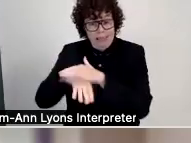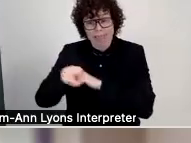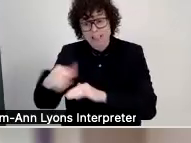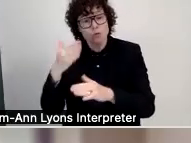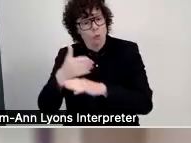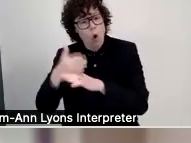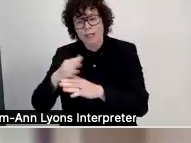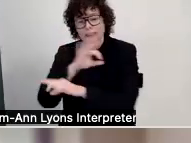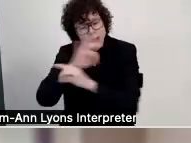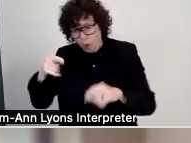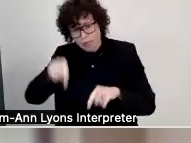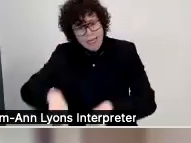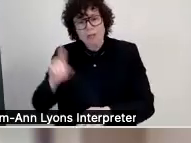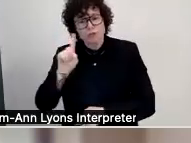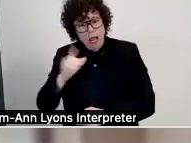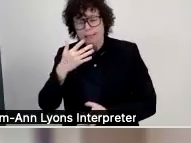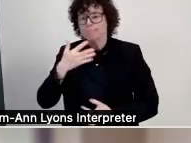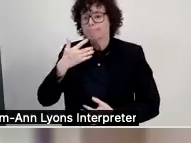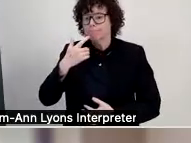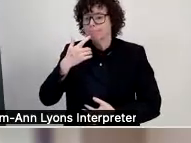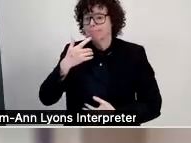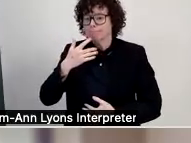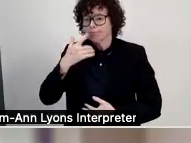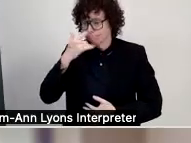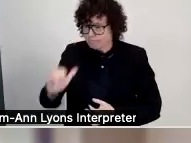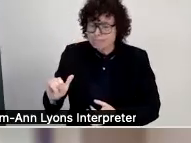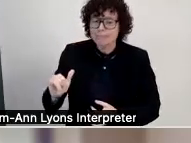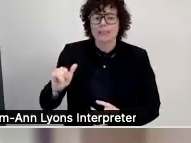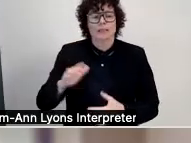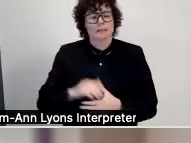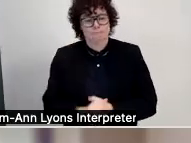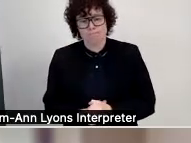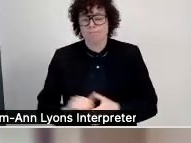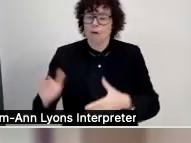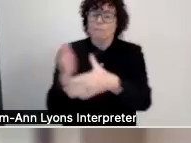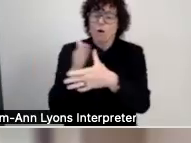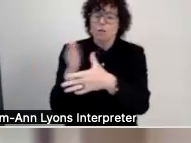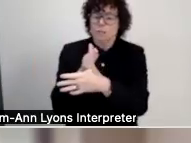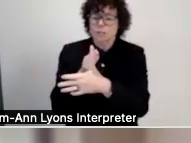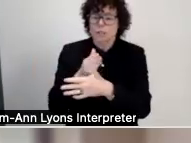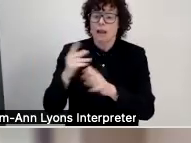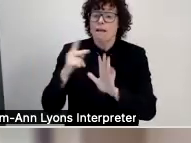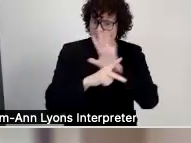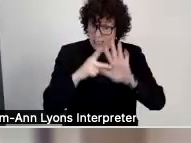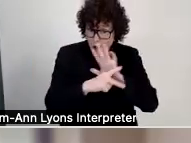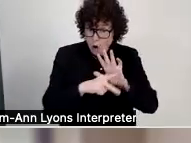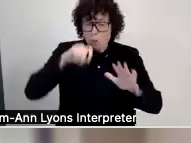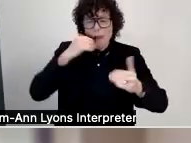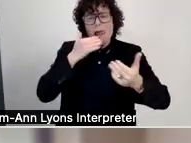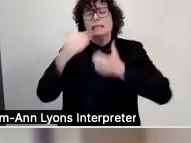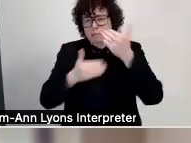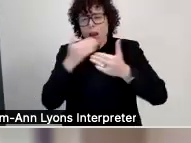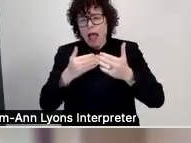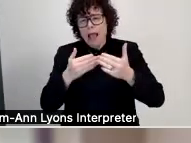education resources to assist educators to use the framework. First, I'm going to show you a video about the framework to set the